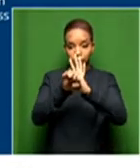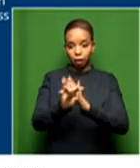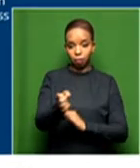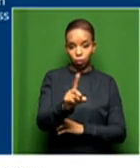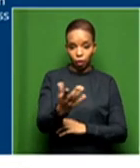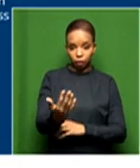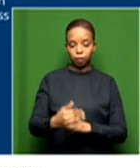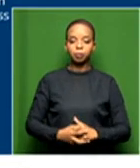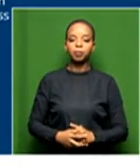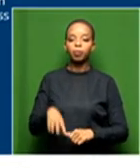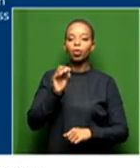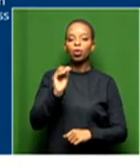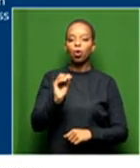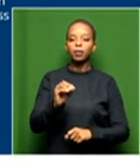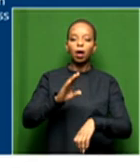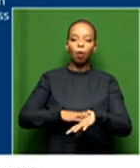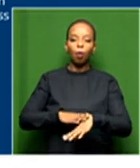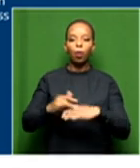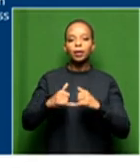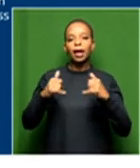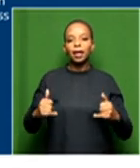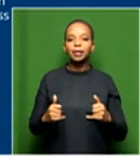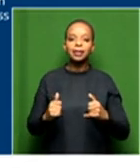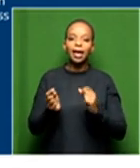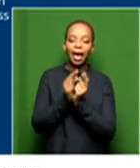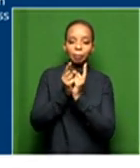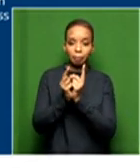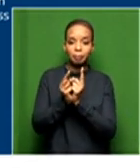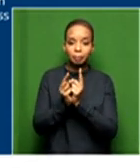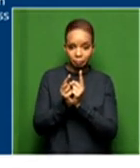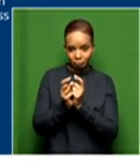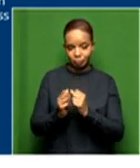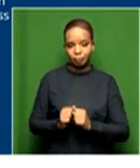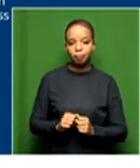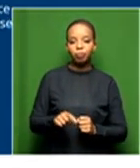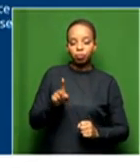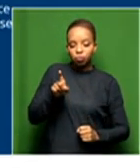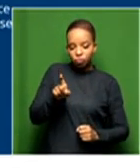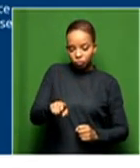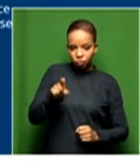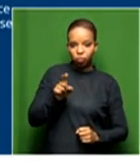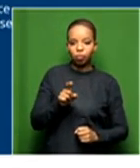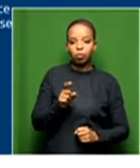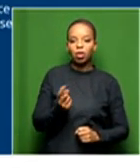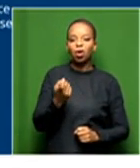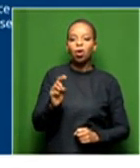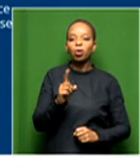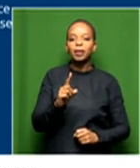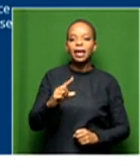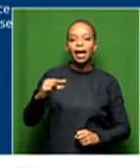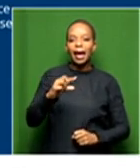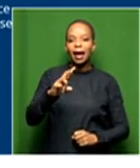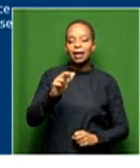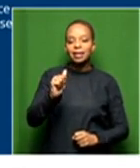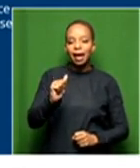there's an online gratitude game where you click a button, it prompts you with, it's called a gratitude generator,